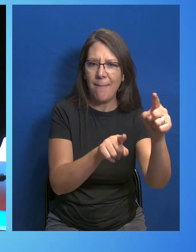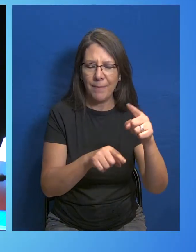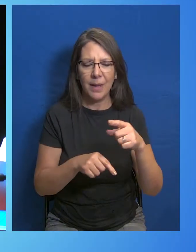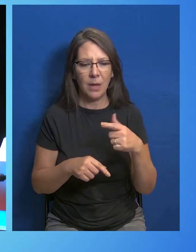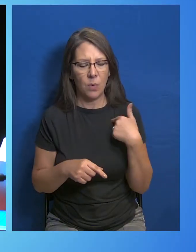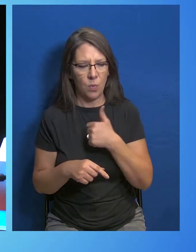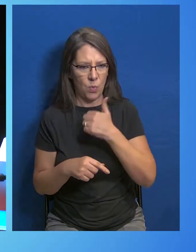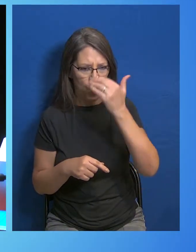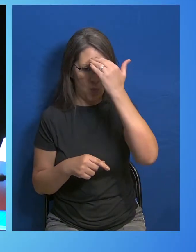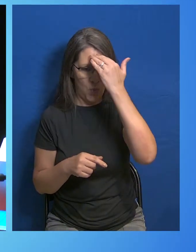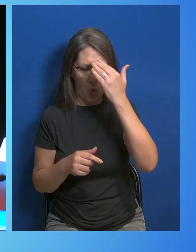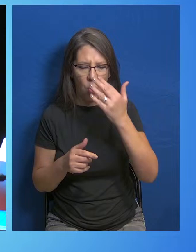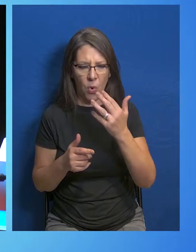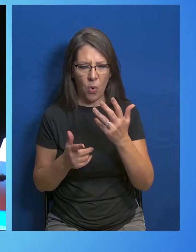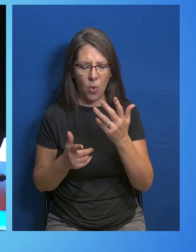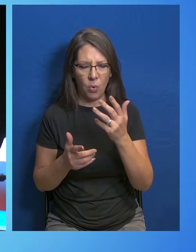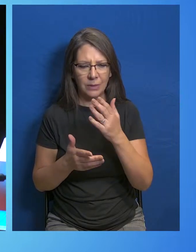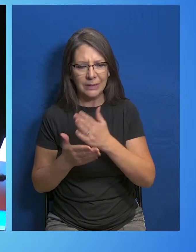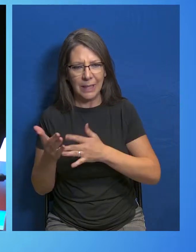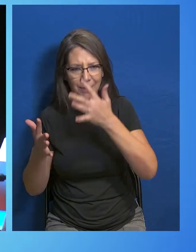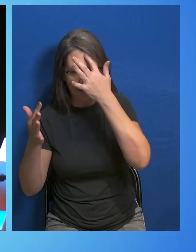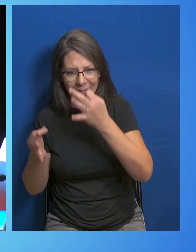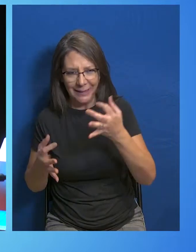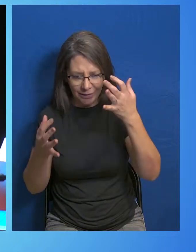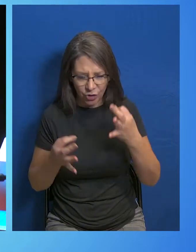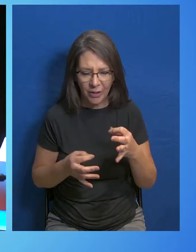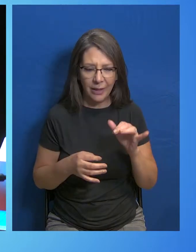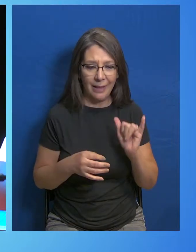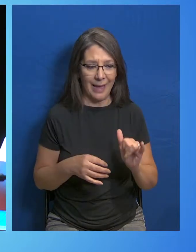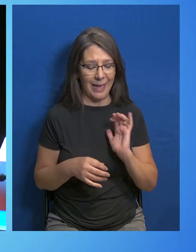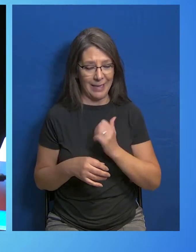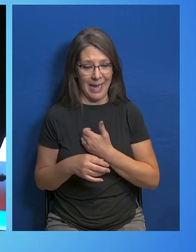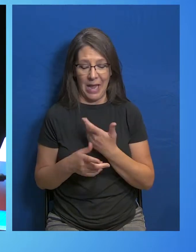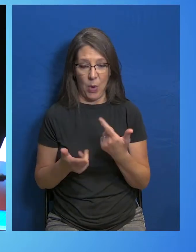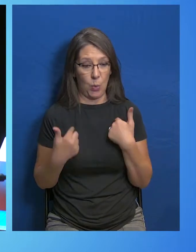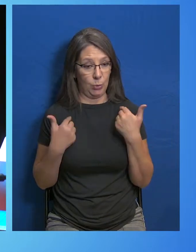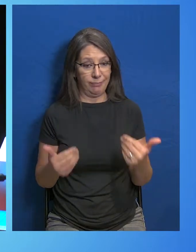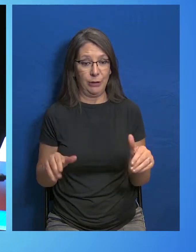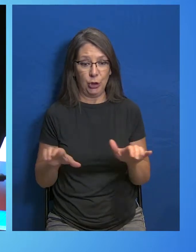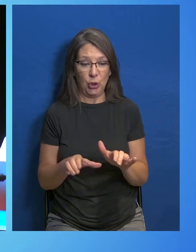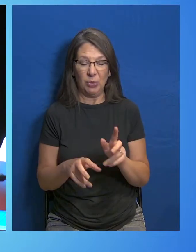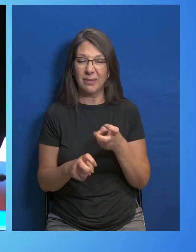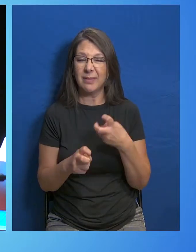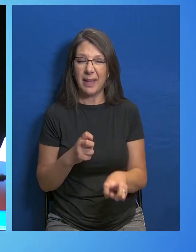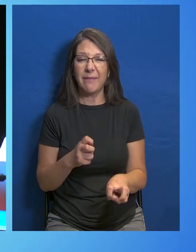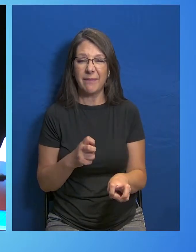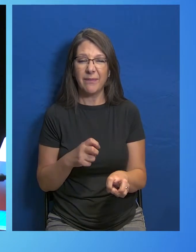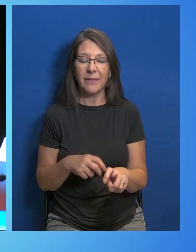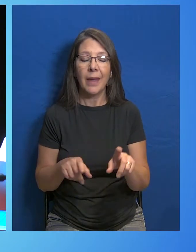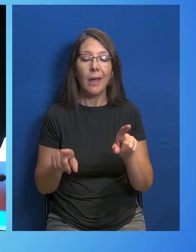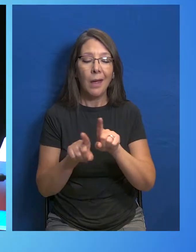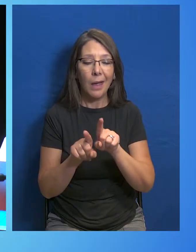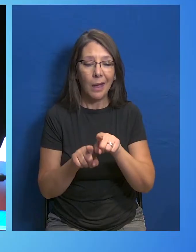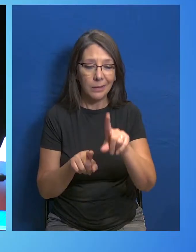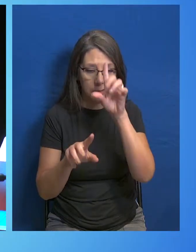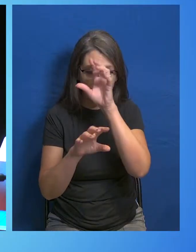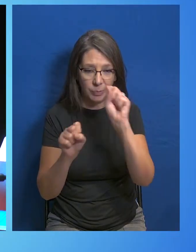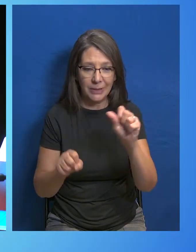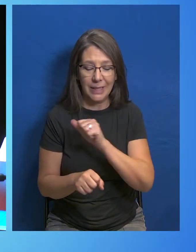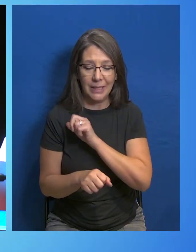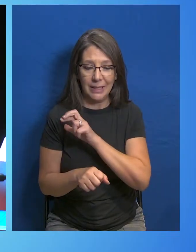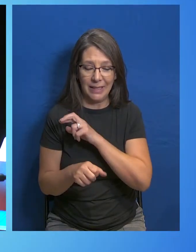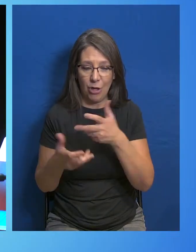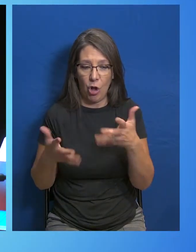the decisions and the choices are really hard to make. So as Superintendent Reichman mentioned, our